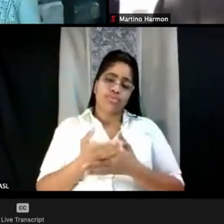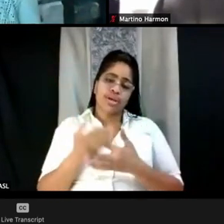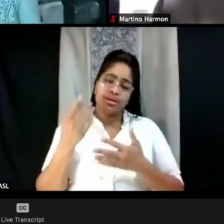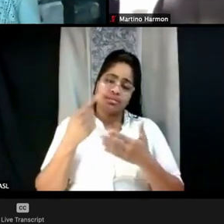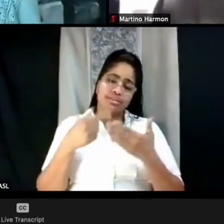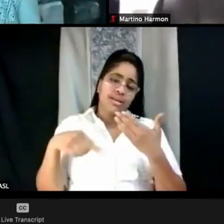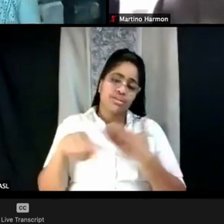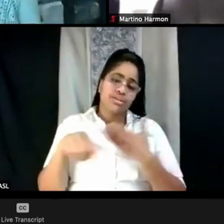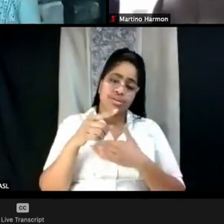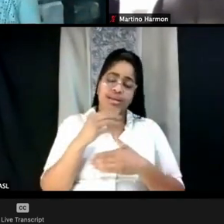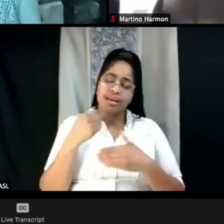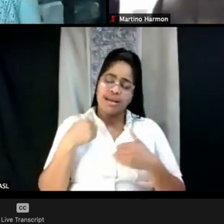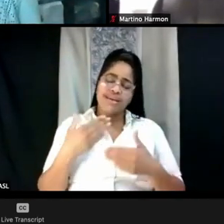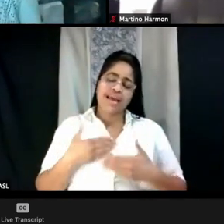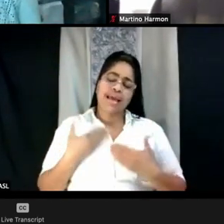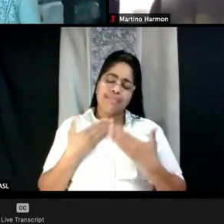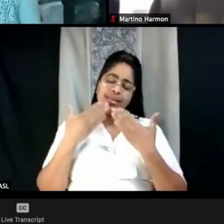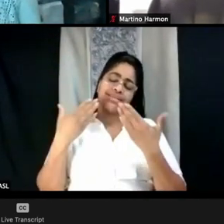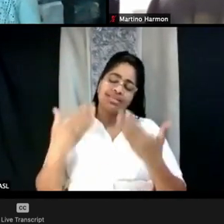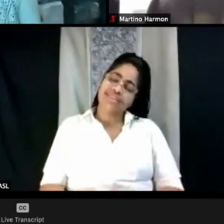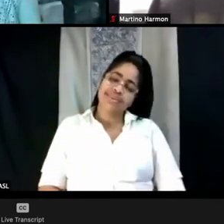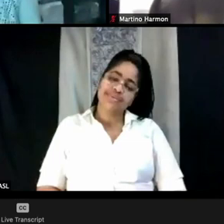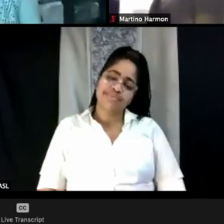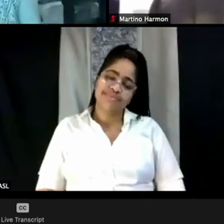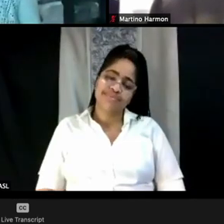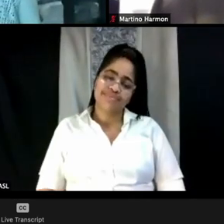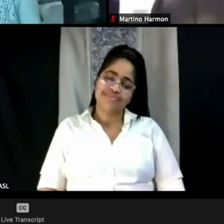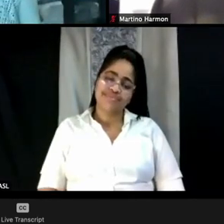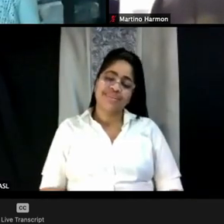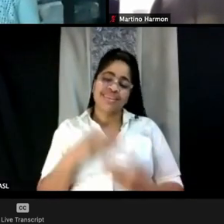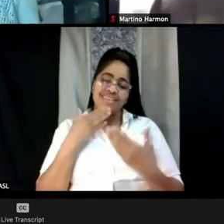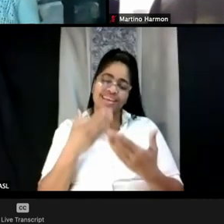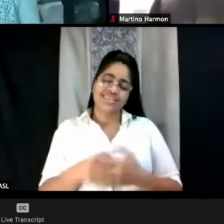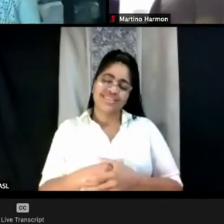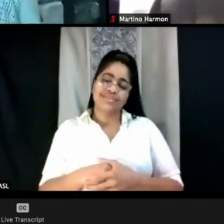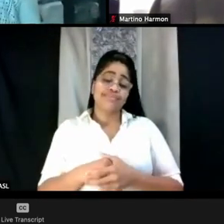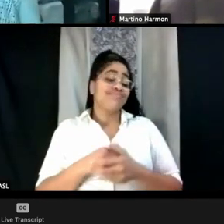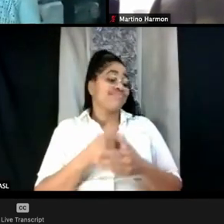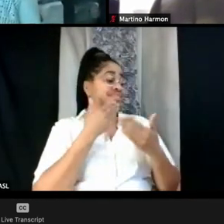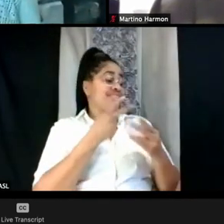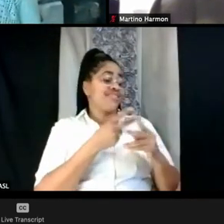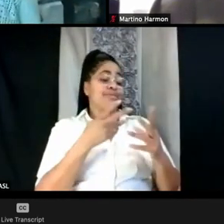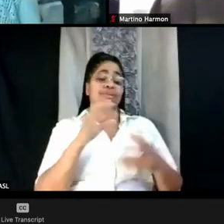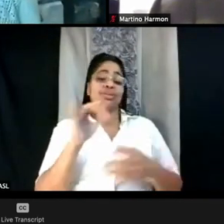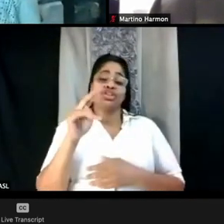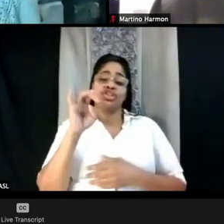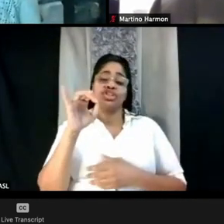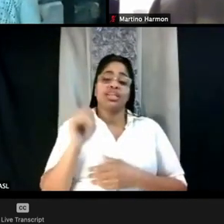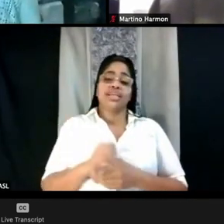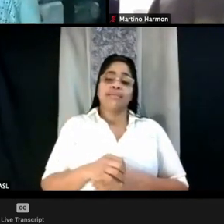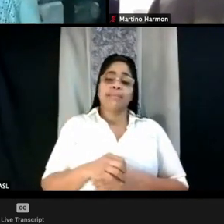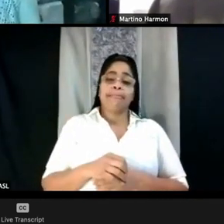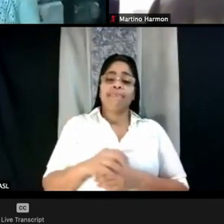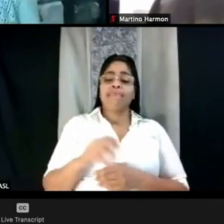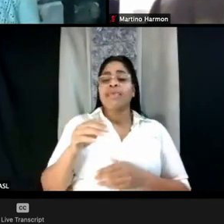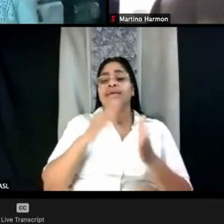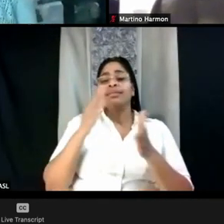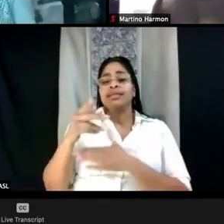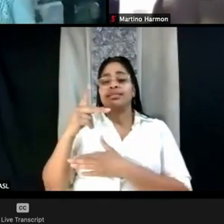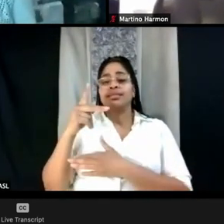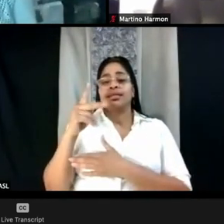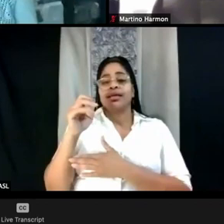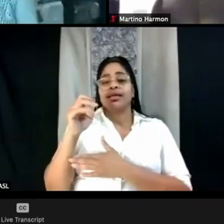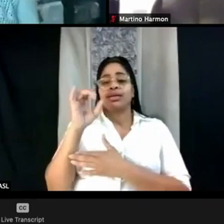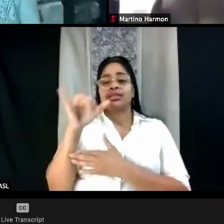week and have a happy Thanksgiving. Thanks. Thanks very much, Jenny. Next is Kelsey Stratton,